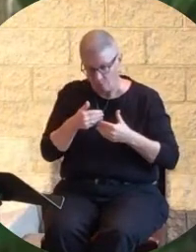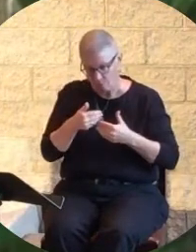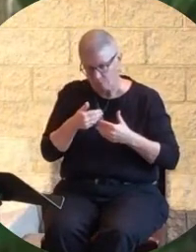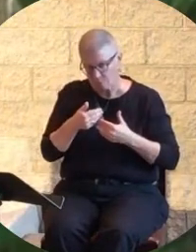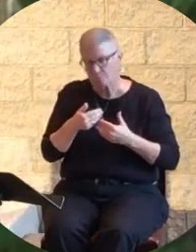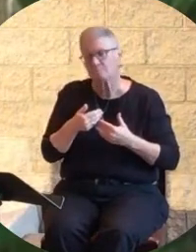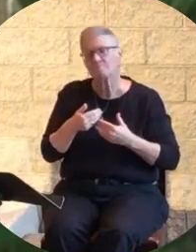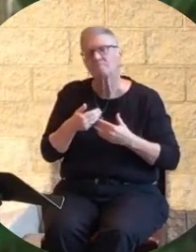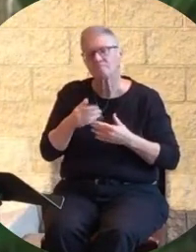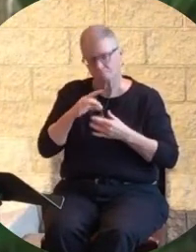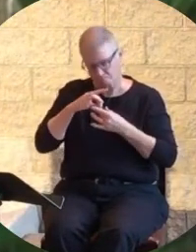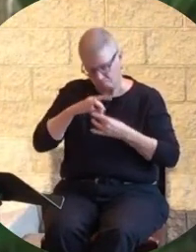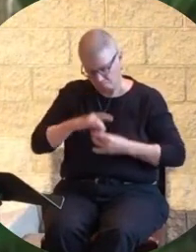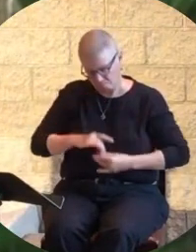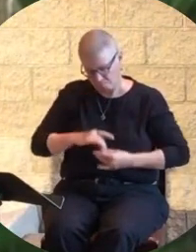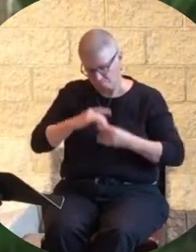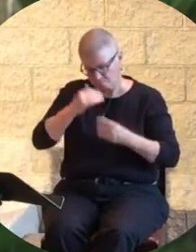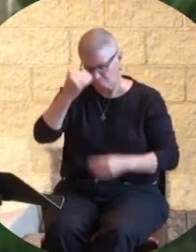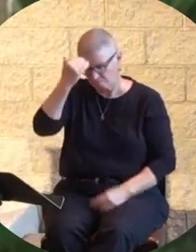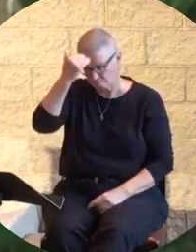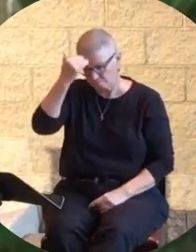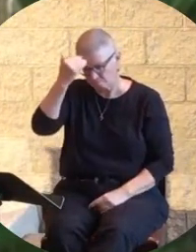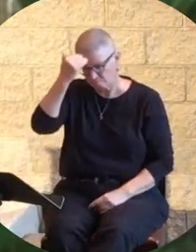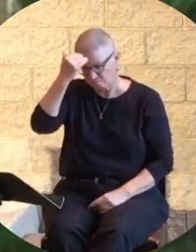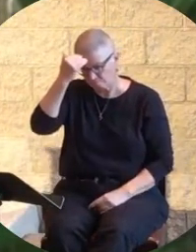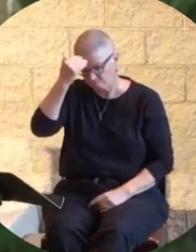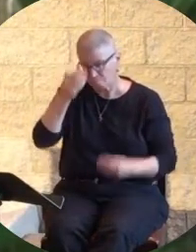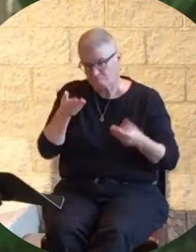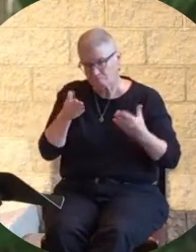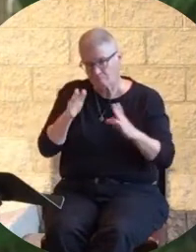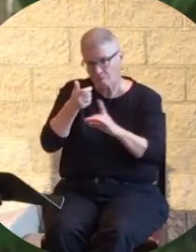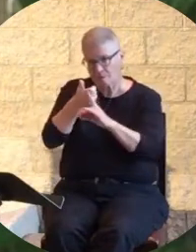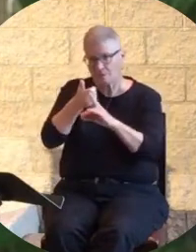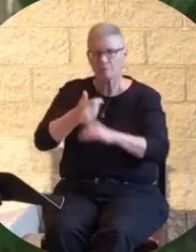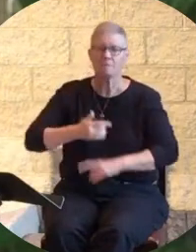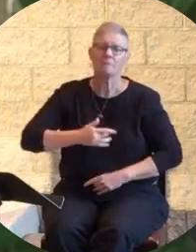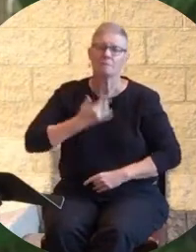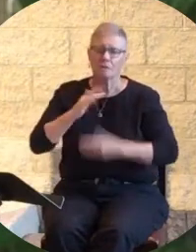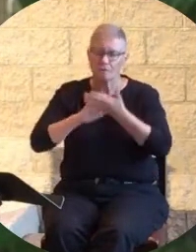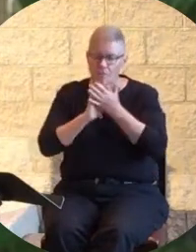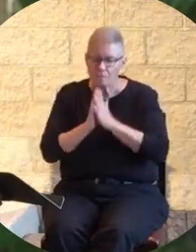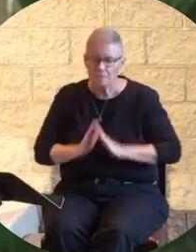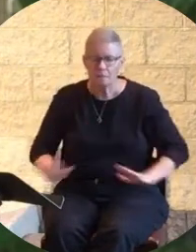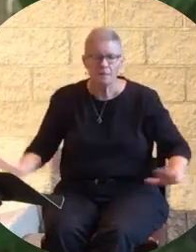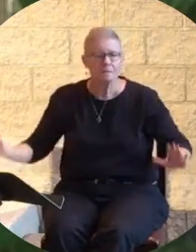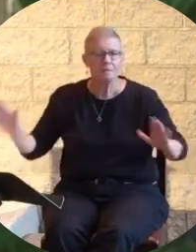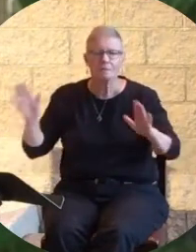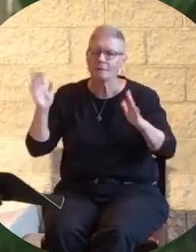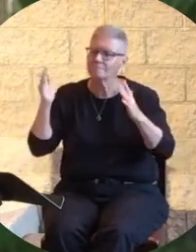Allow yourselves to feel the peace that passes all understanding.